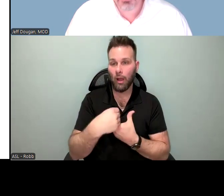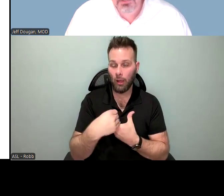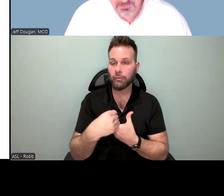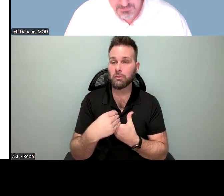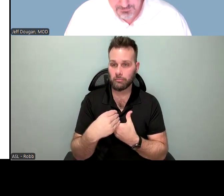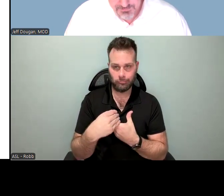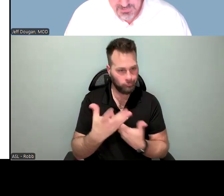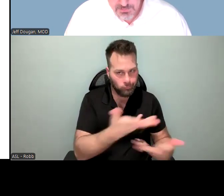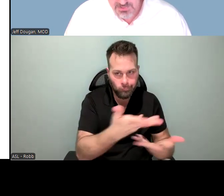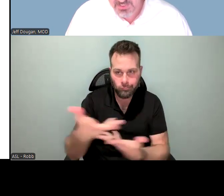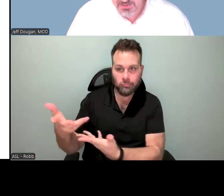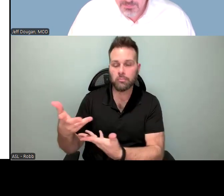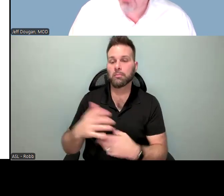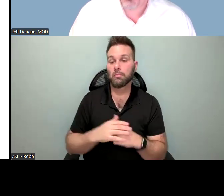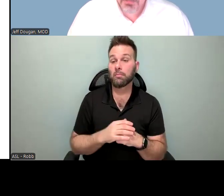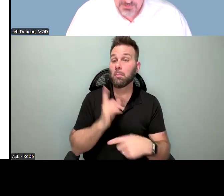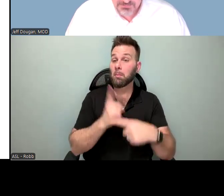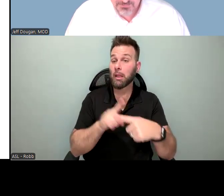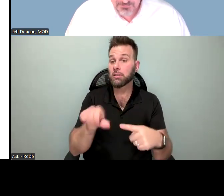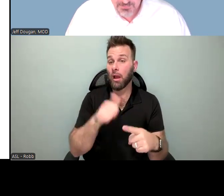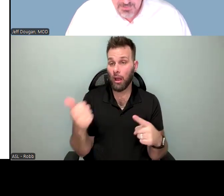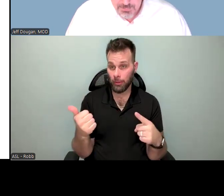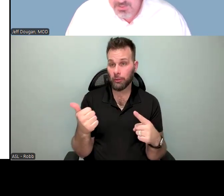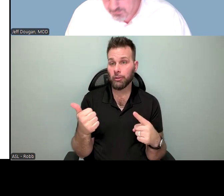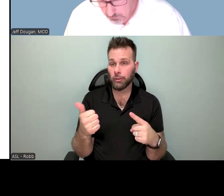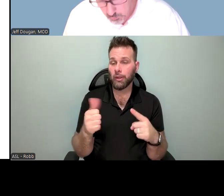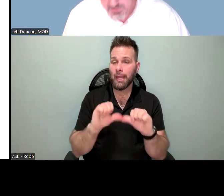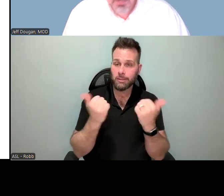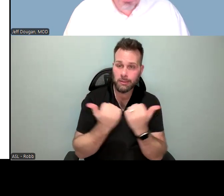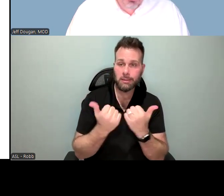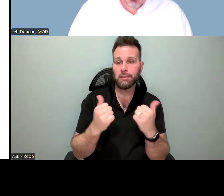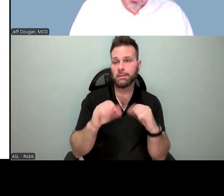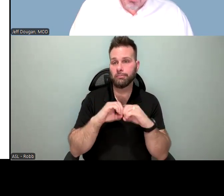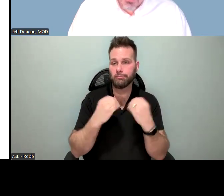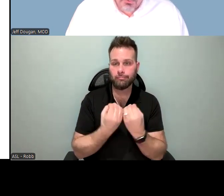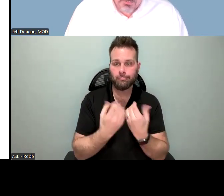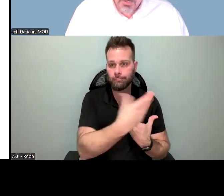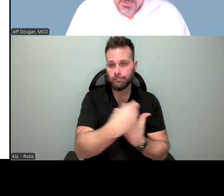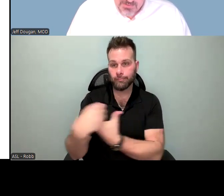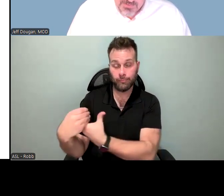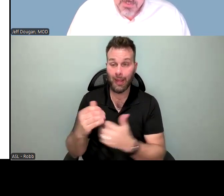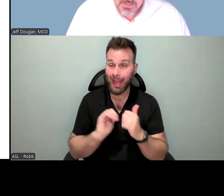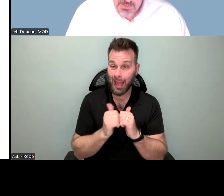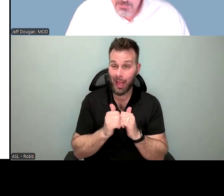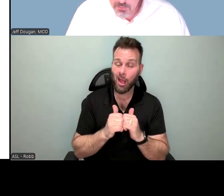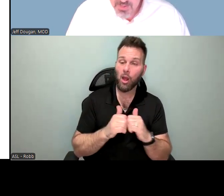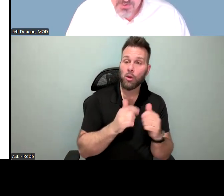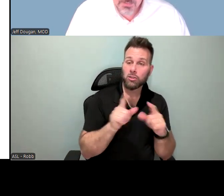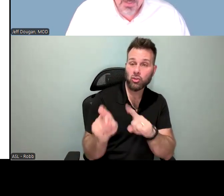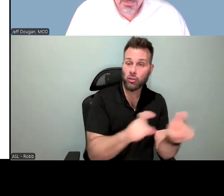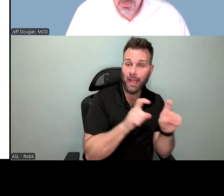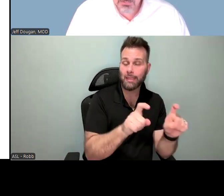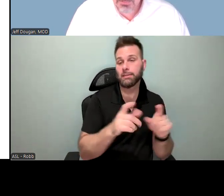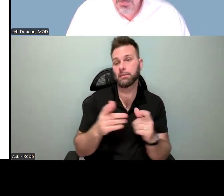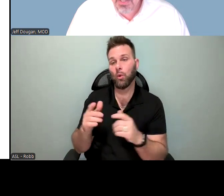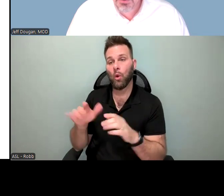public involved, as well as get other departments involved. But doing this by distributing surveys or holding public hearings, both methods